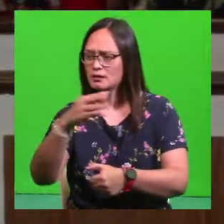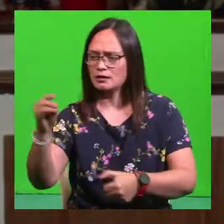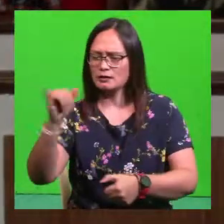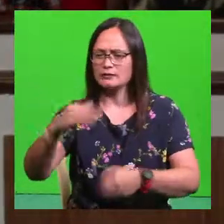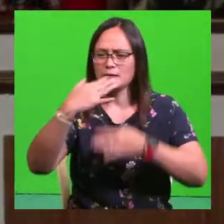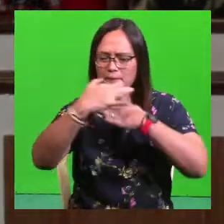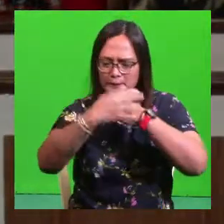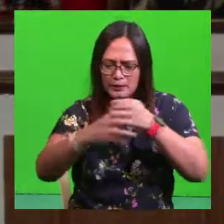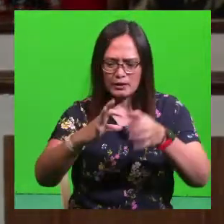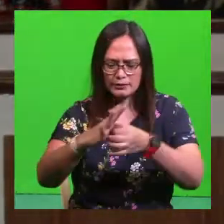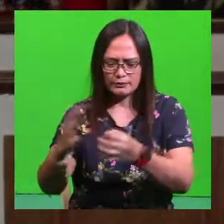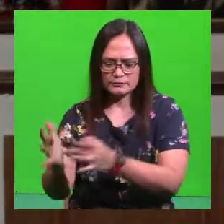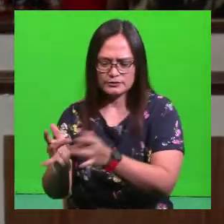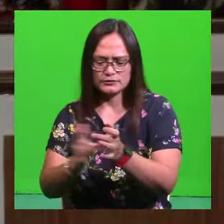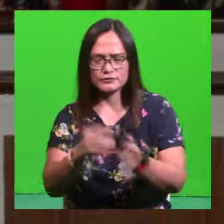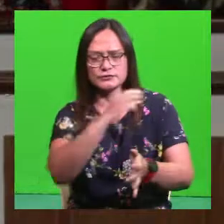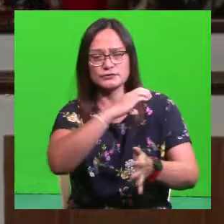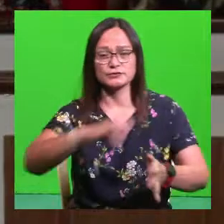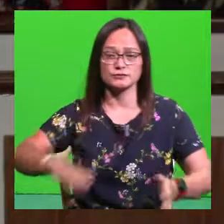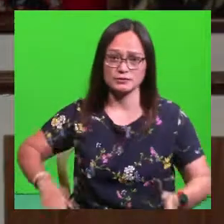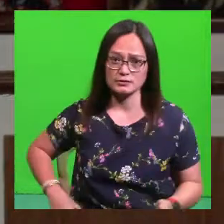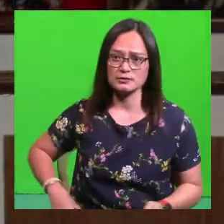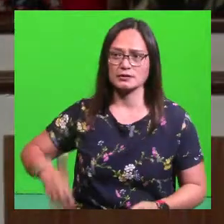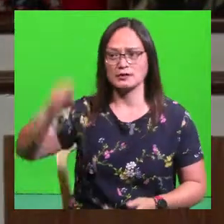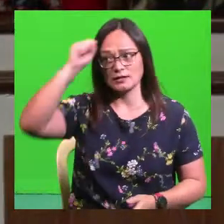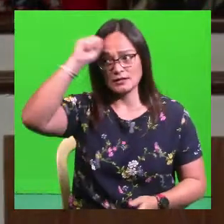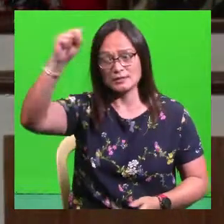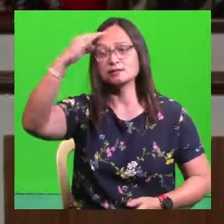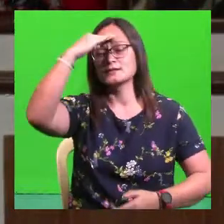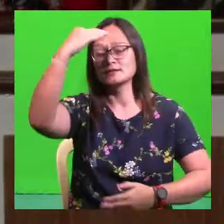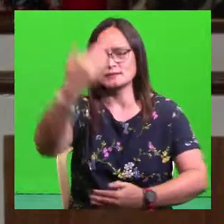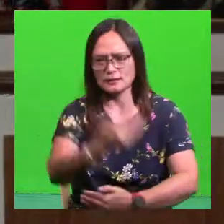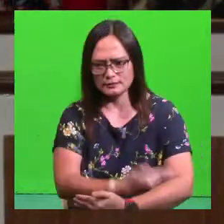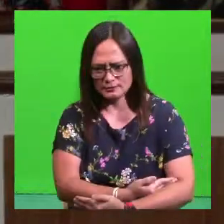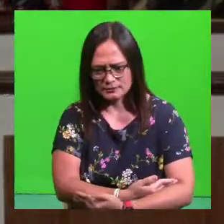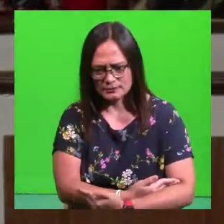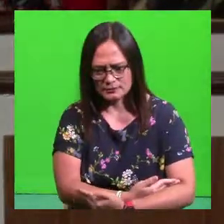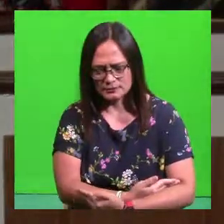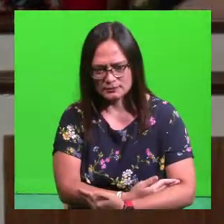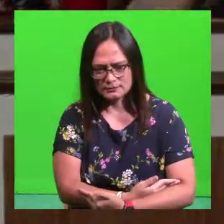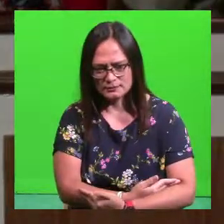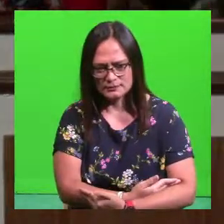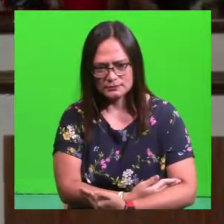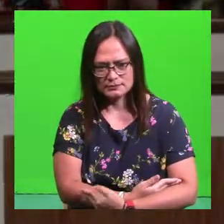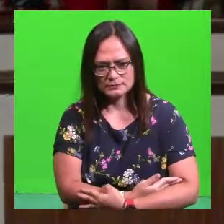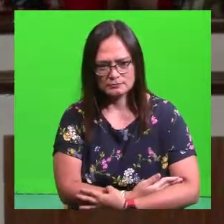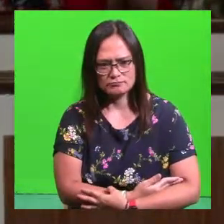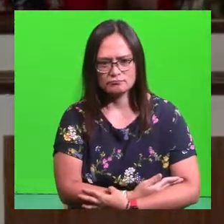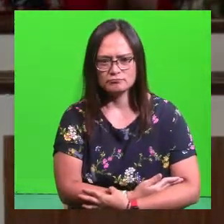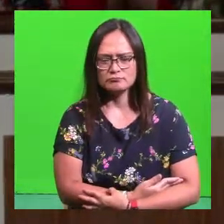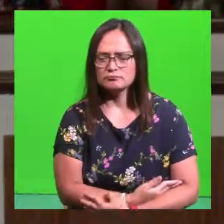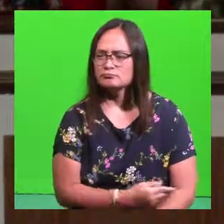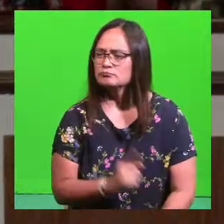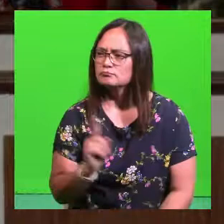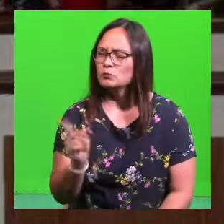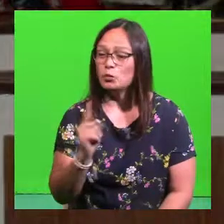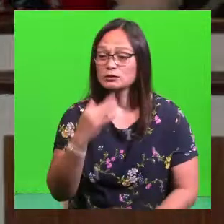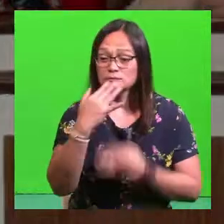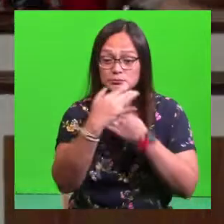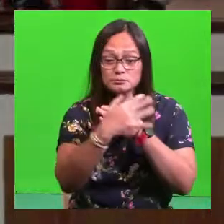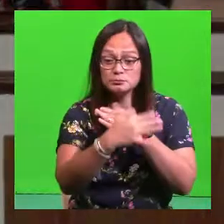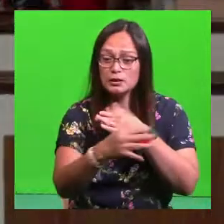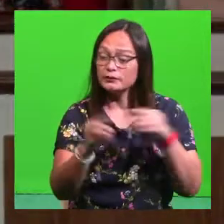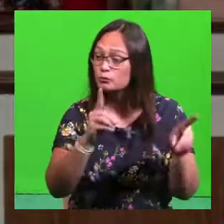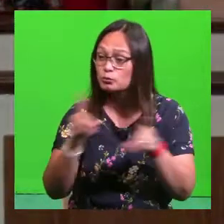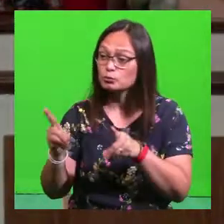Christ, His Son. Ano pong ginagawa ng kanyang dugo? Cleanseth us from